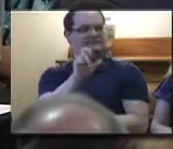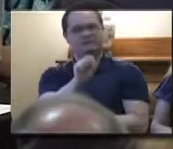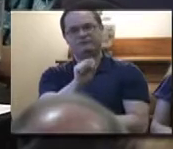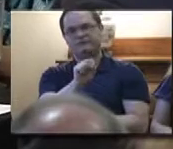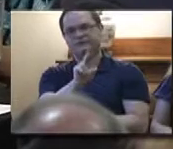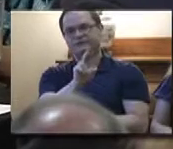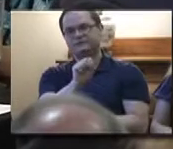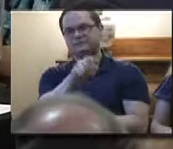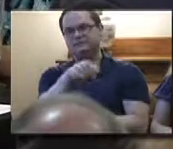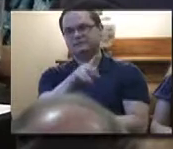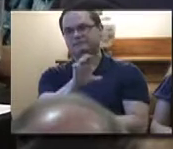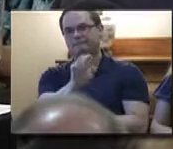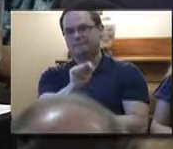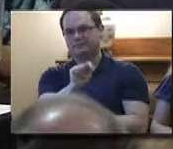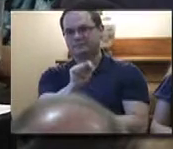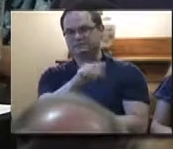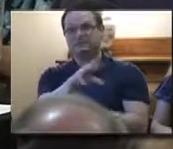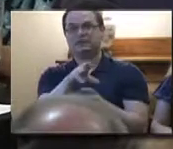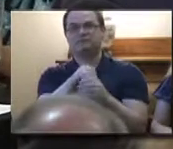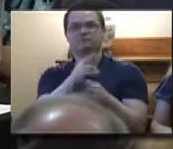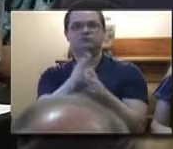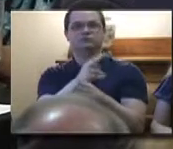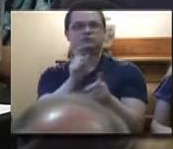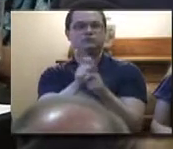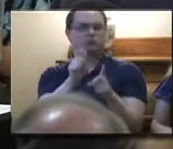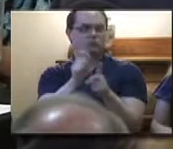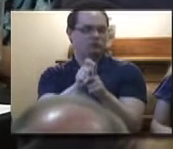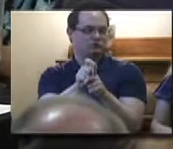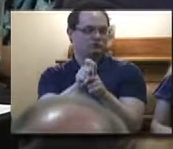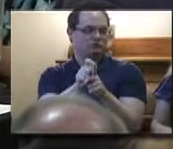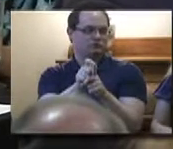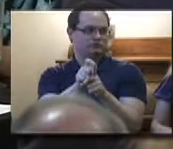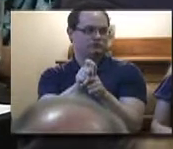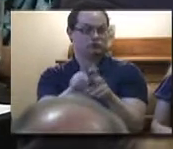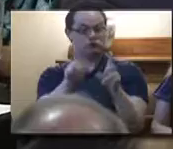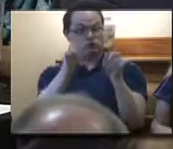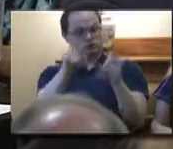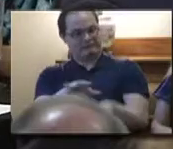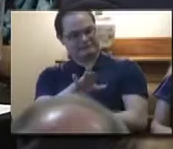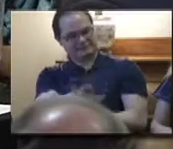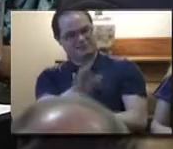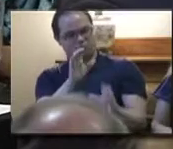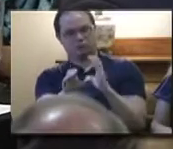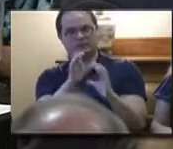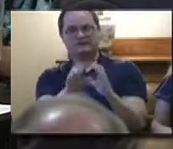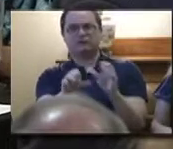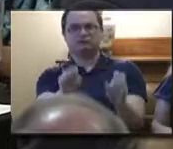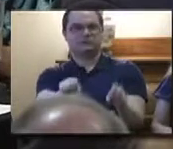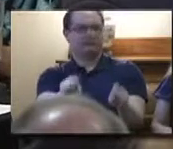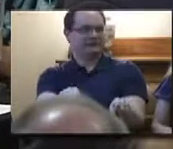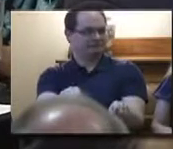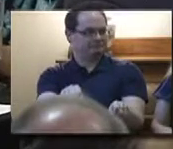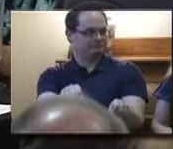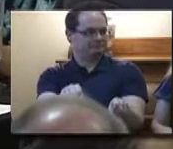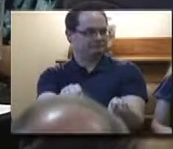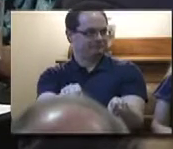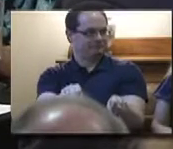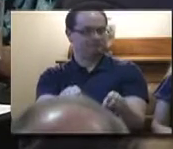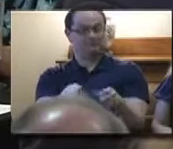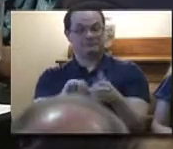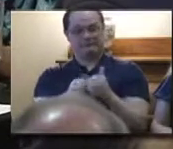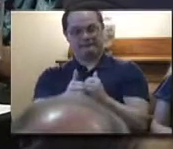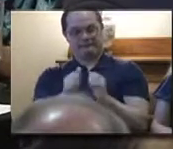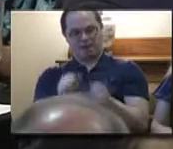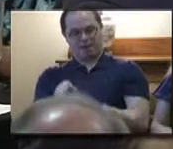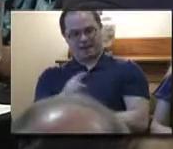And it involves using words to test them as to what their communication abilities are. You know, how